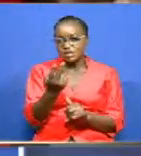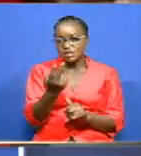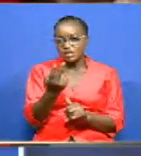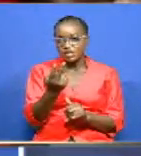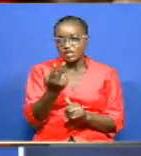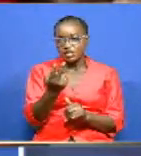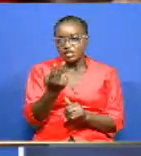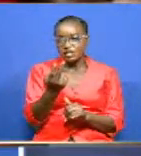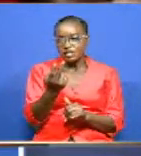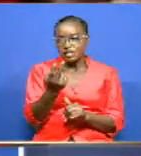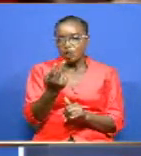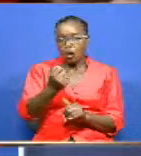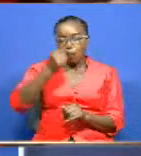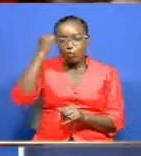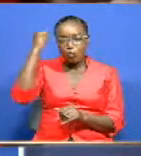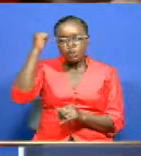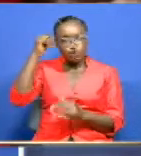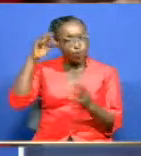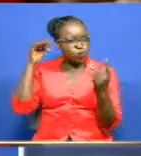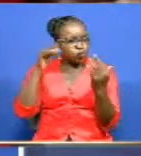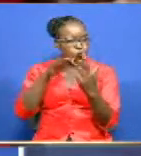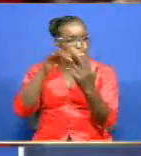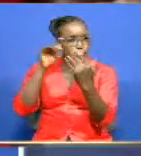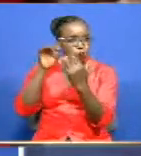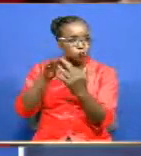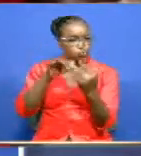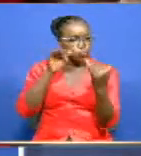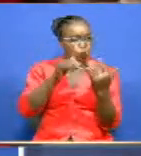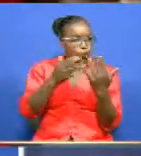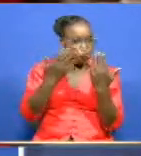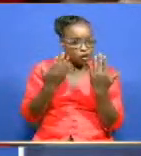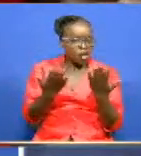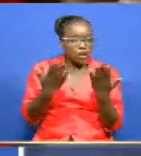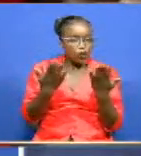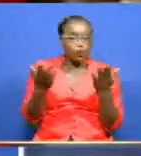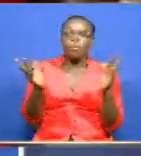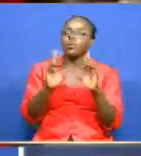the drums of political war being beaten already.